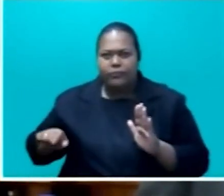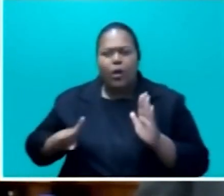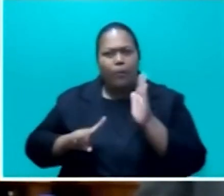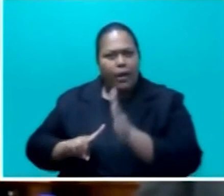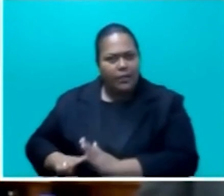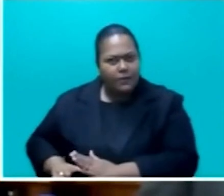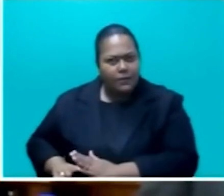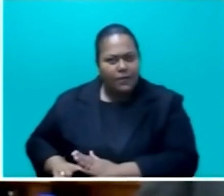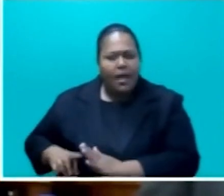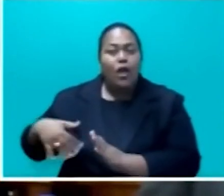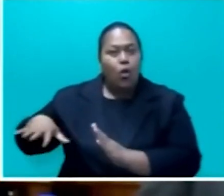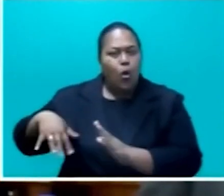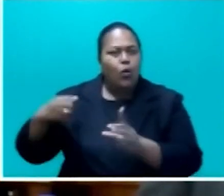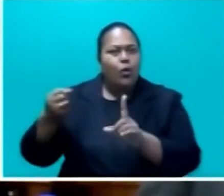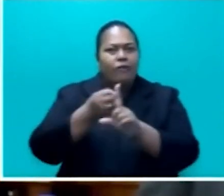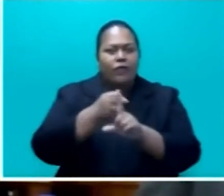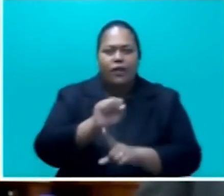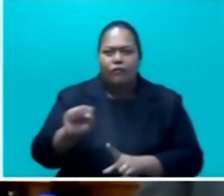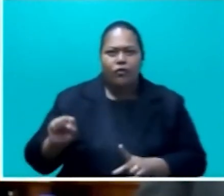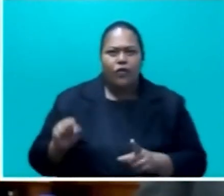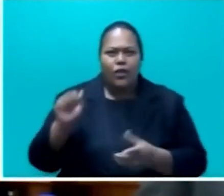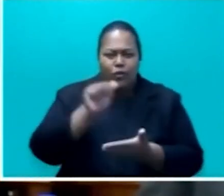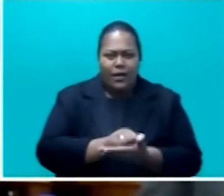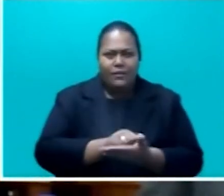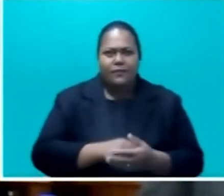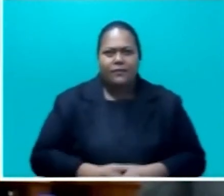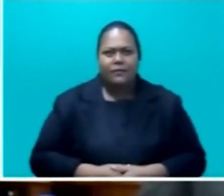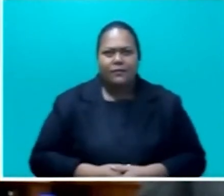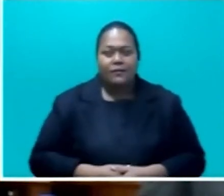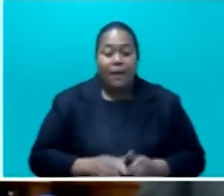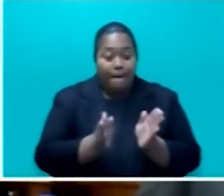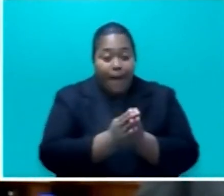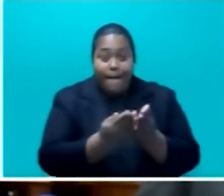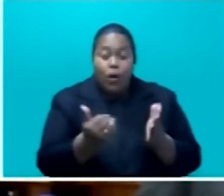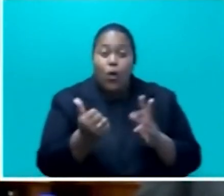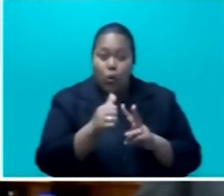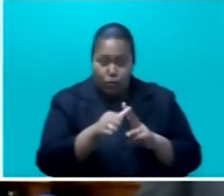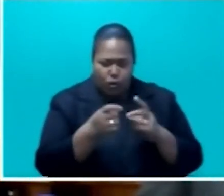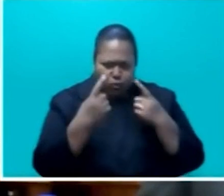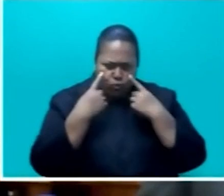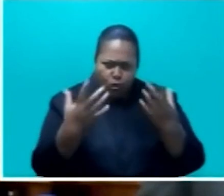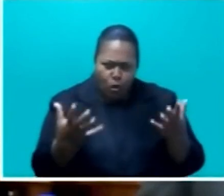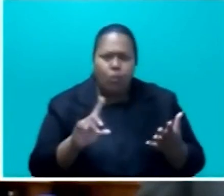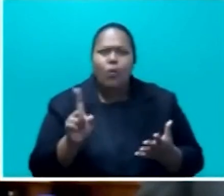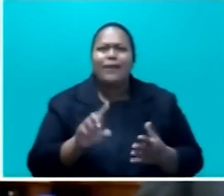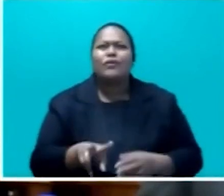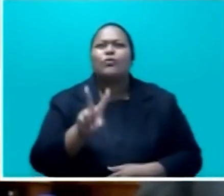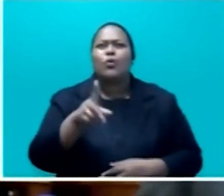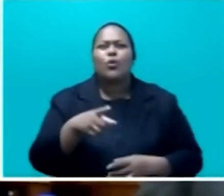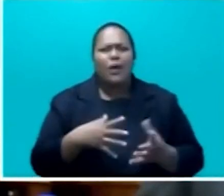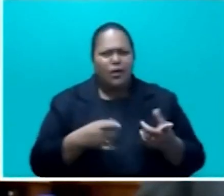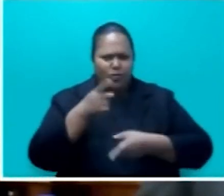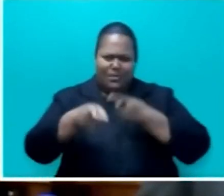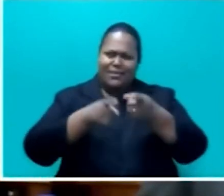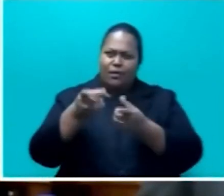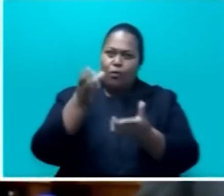themselves, for the rights of all who are destitute. Speak up and judge fairly. Defend the rights of the poor and needy,"